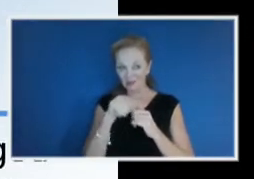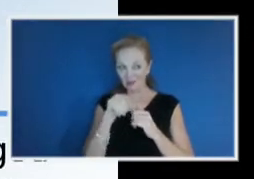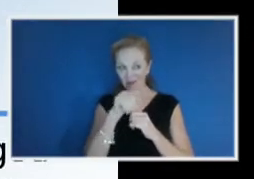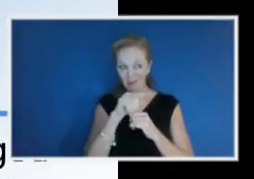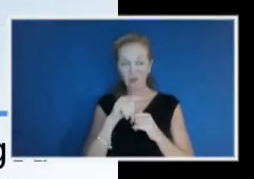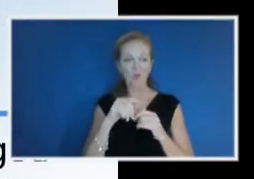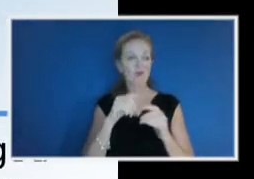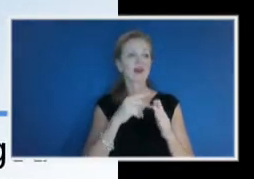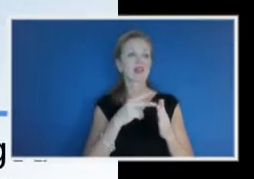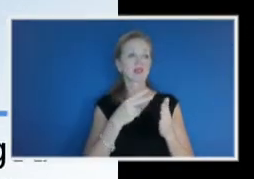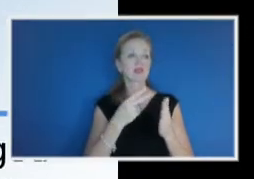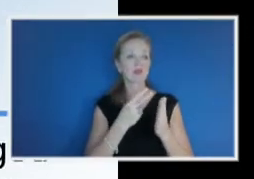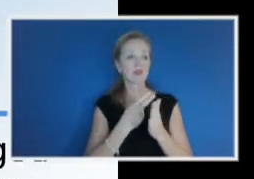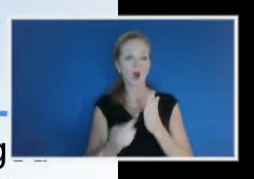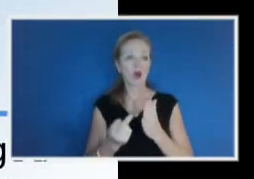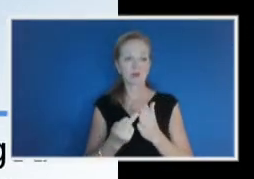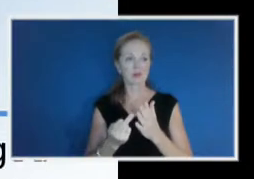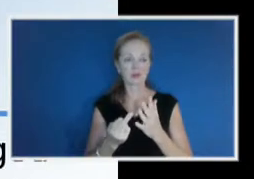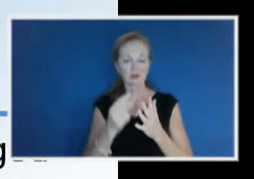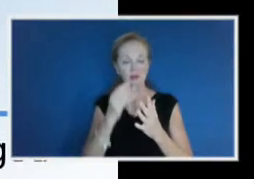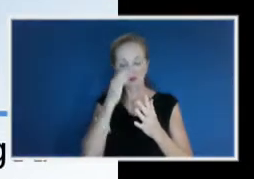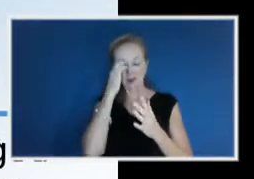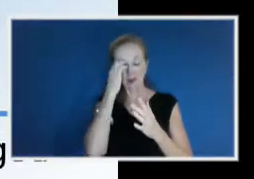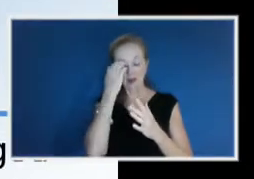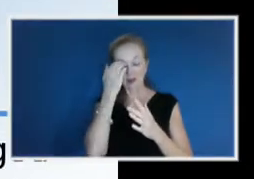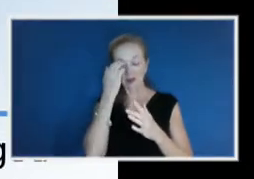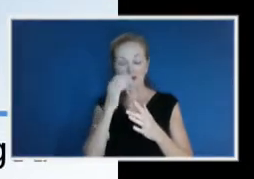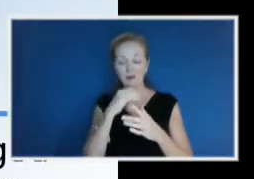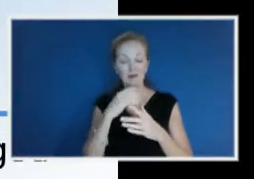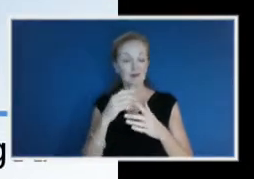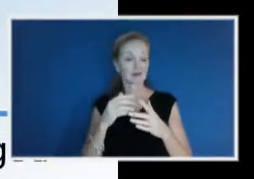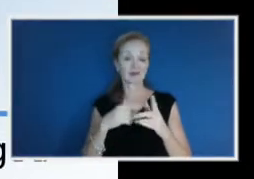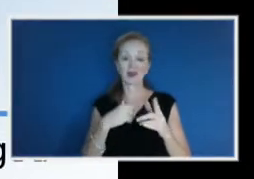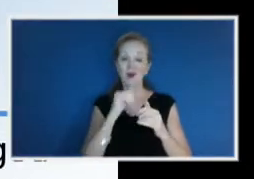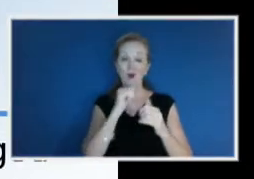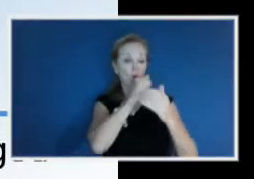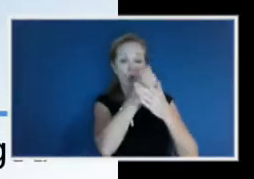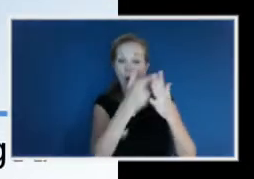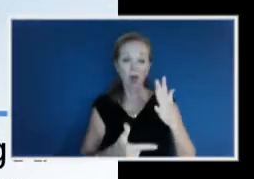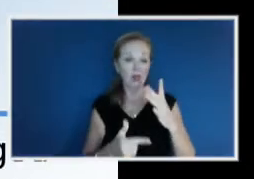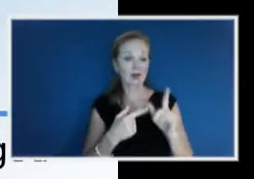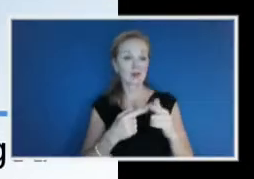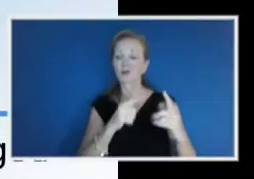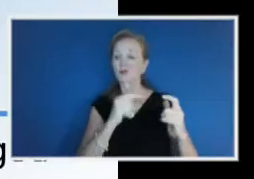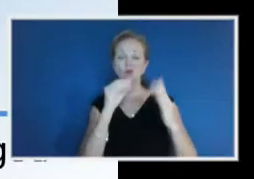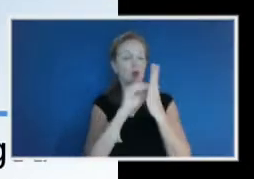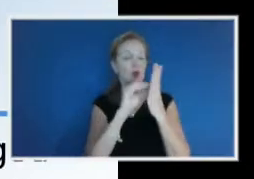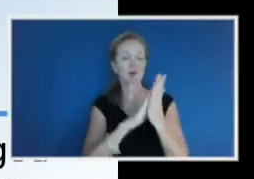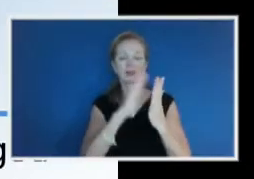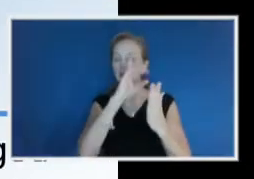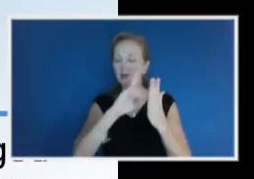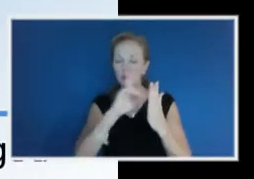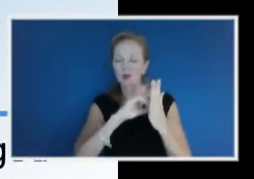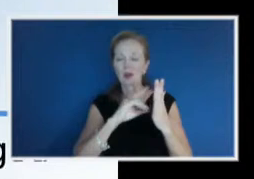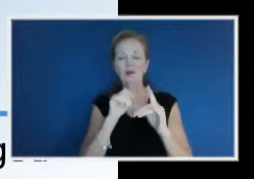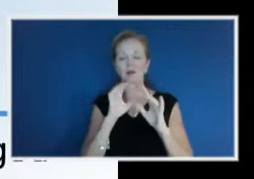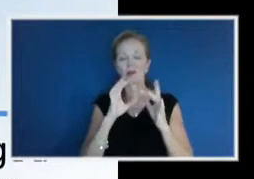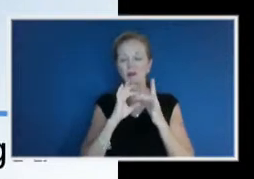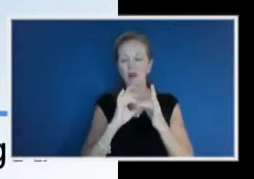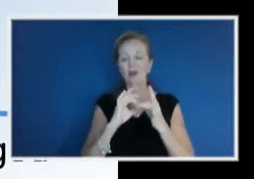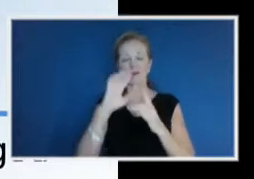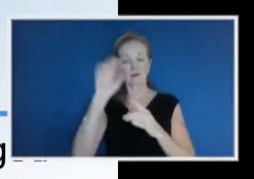would have thought that there could not be a stronger record of discrimination by the federal government itself than